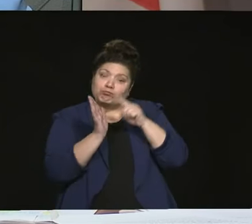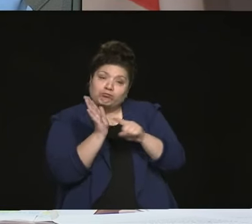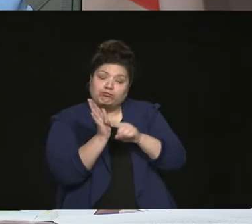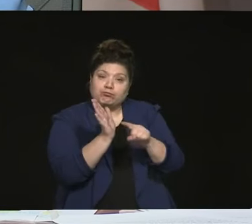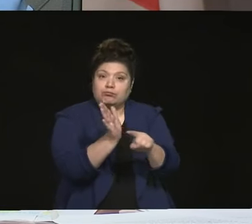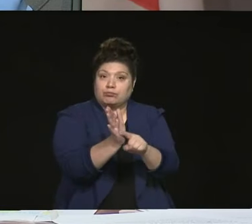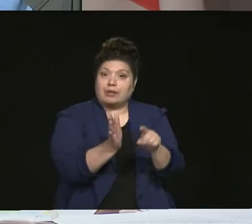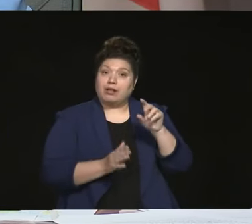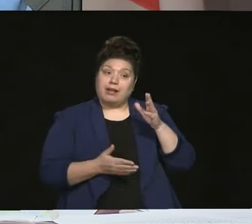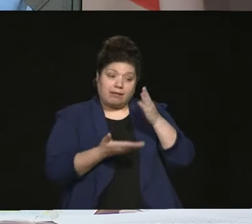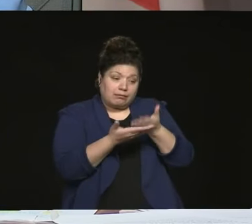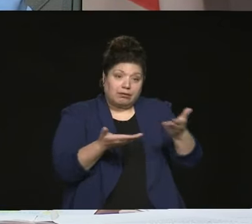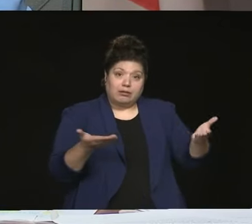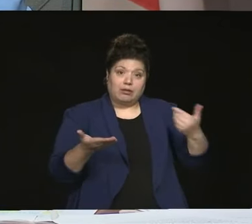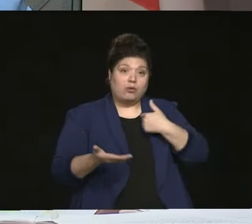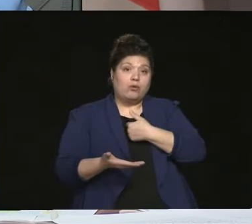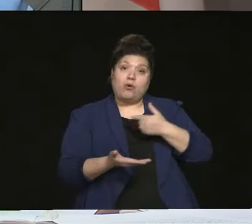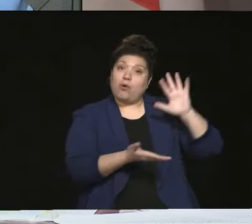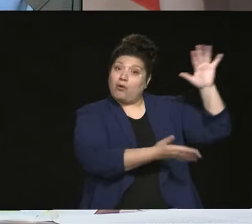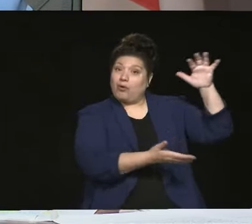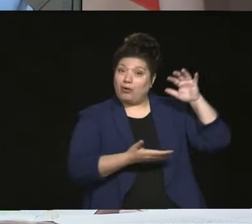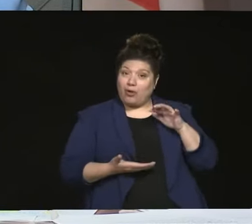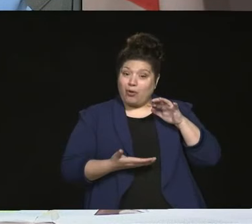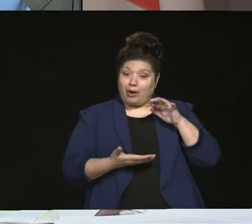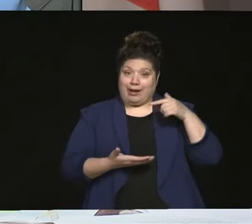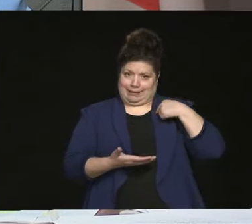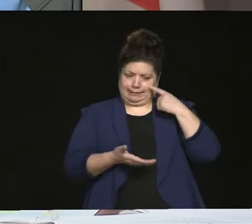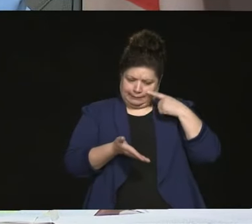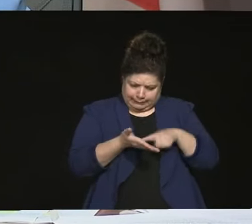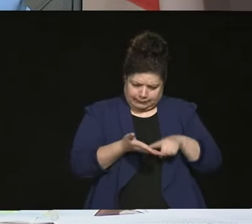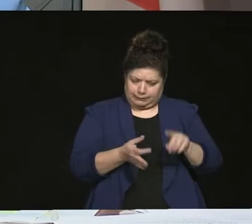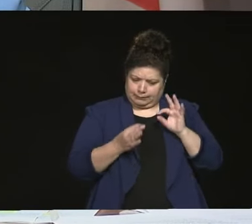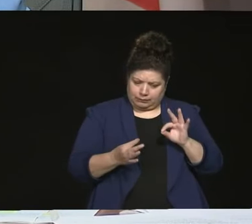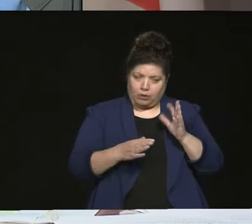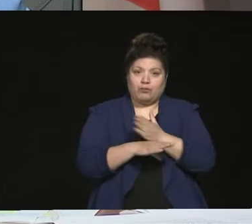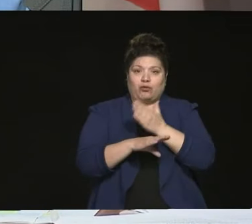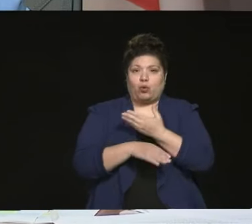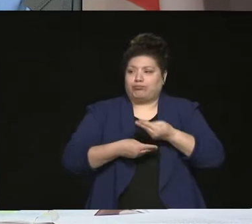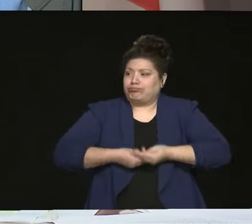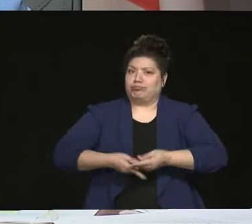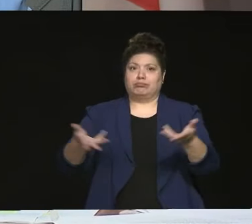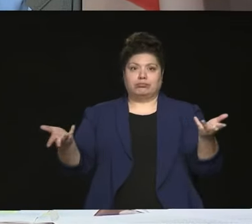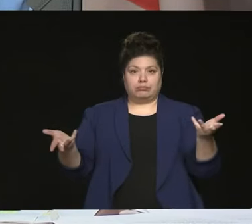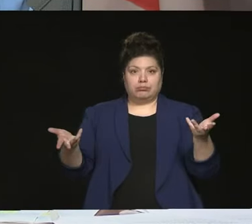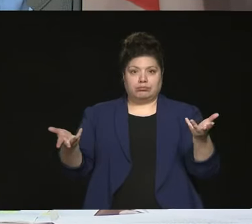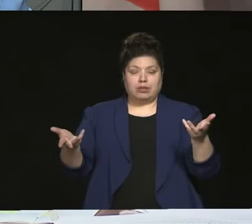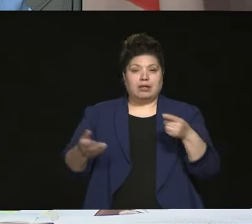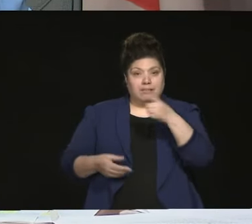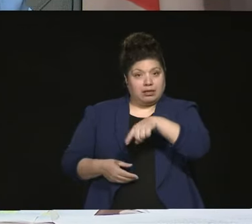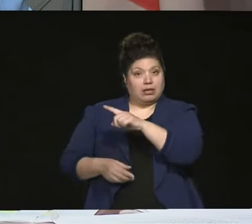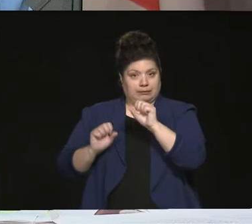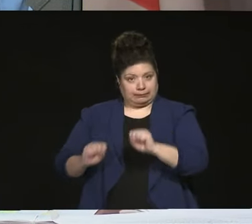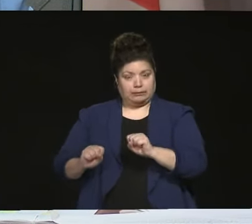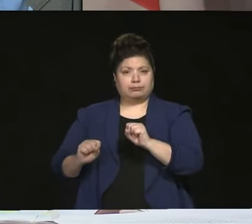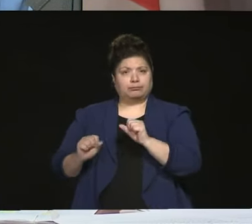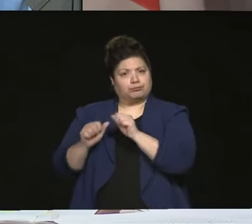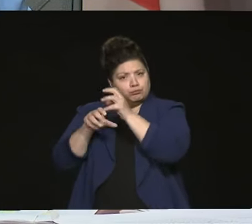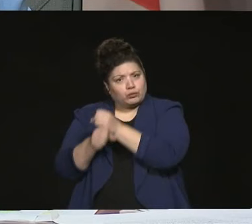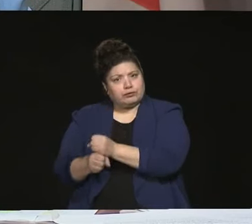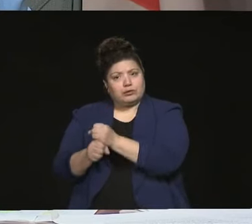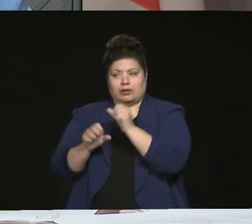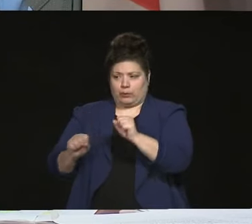getting out to all parts of Canada are in acceptable use quality condition, and it is something that we take